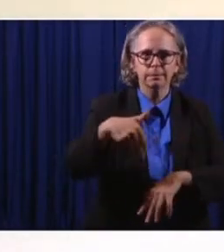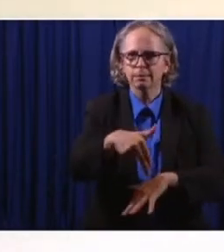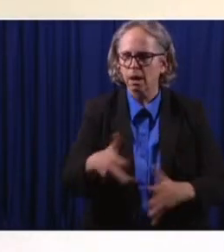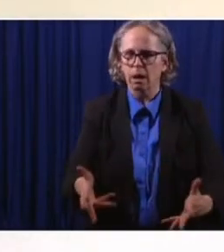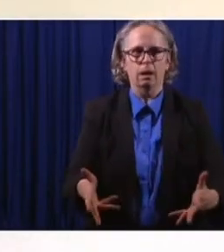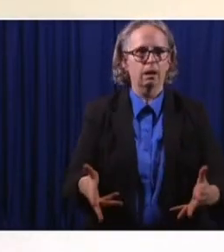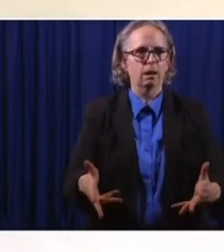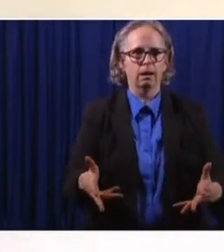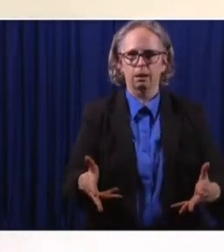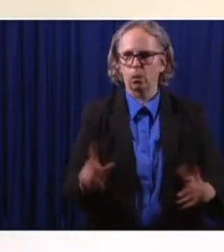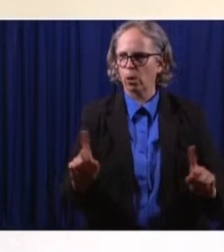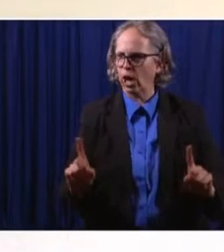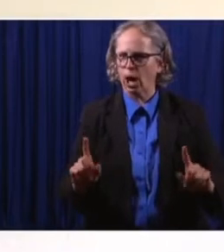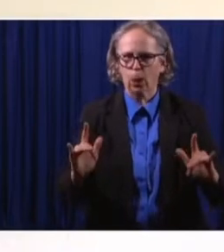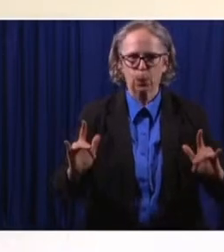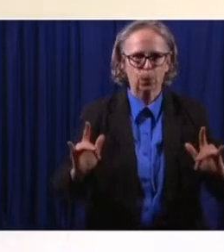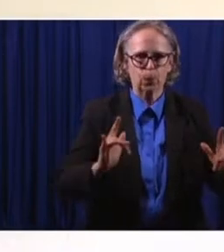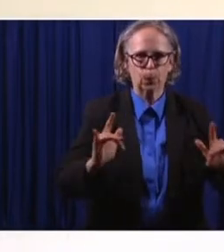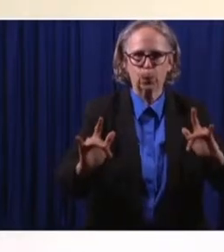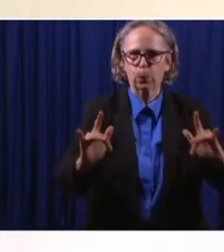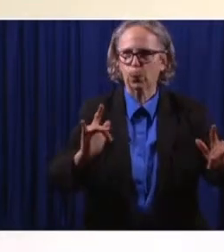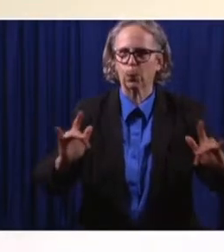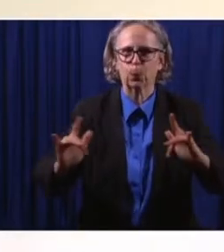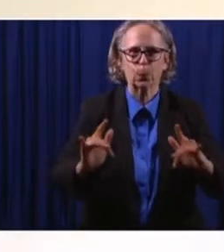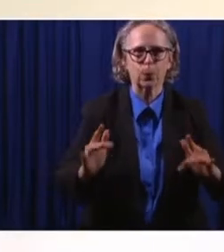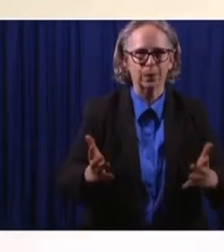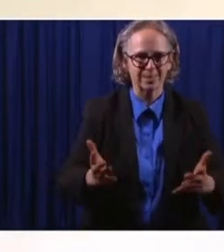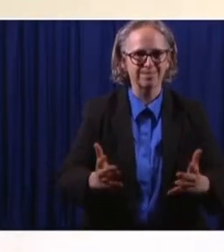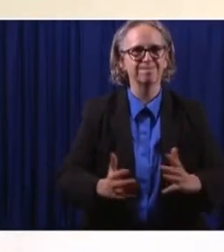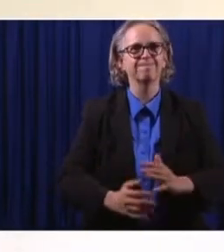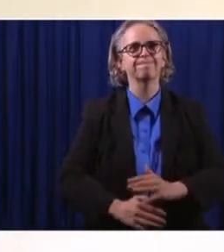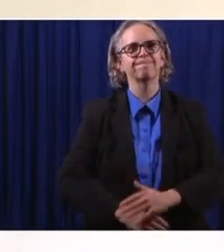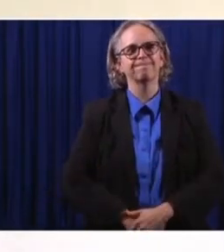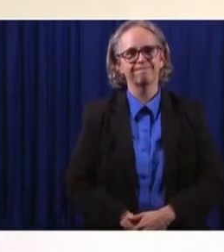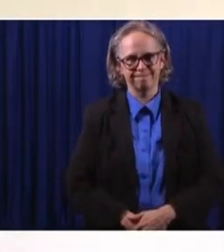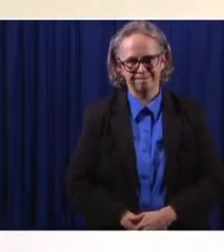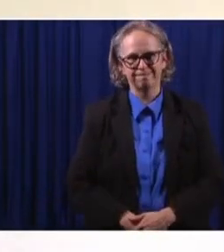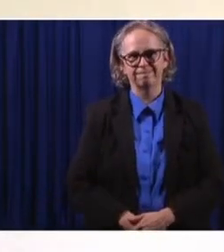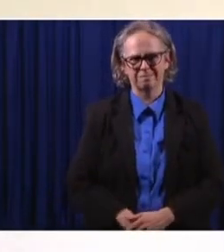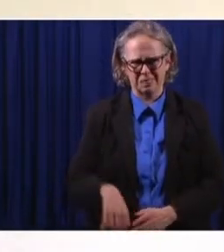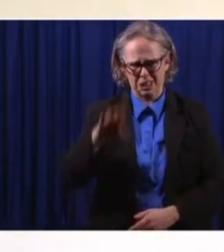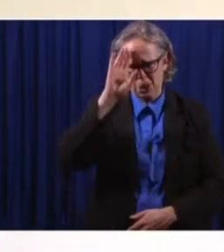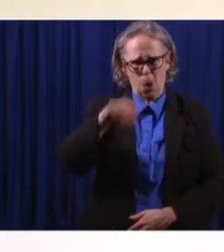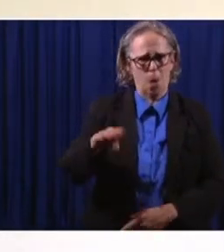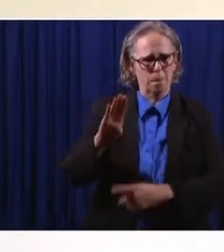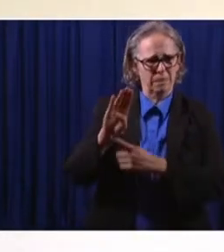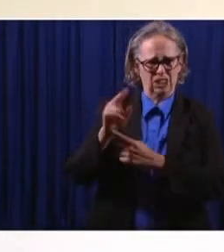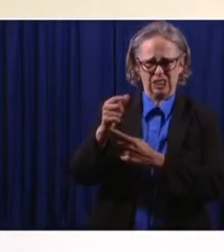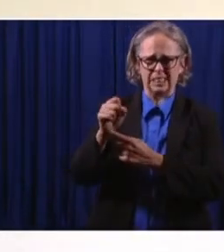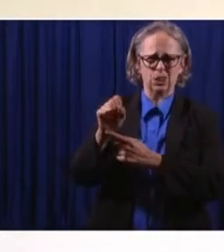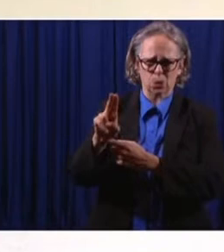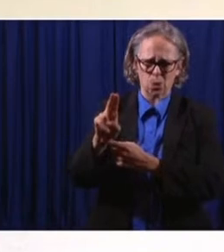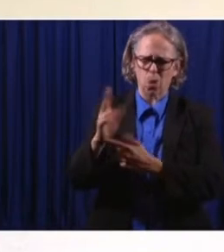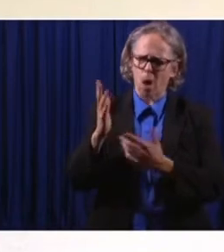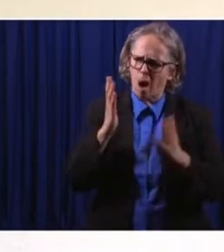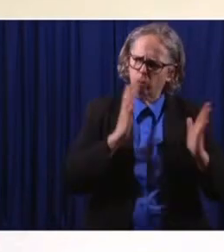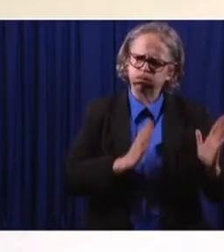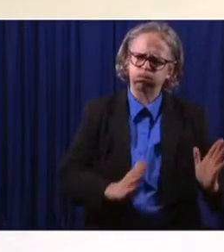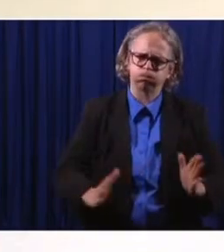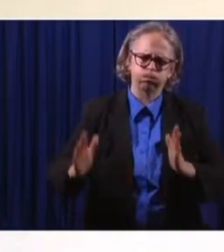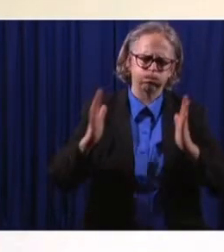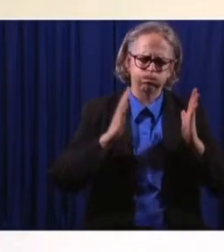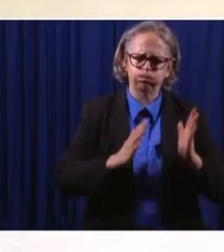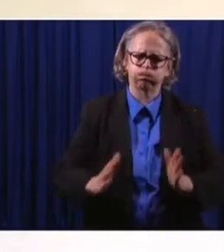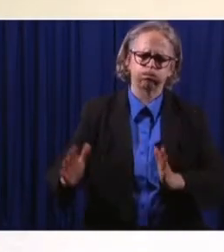done as BGSU in our return to campus plan has been for the benefit to help us have this in-person